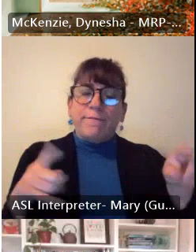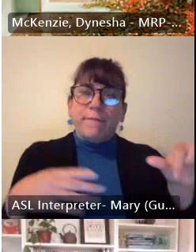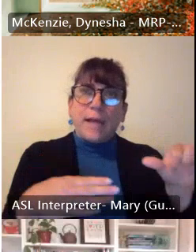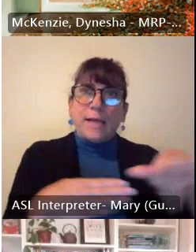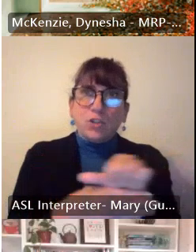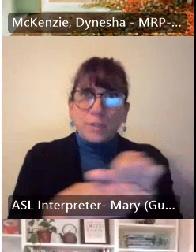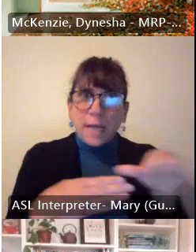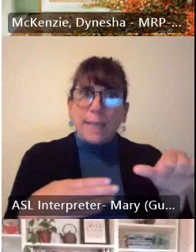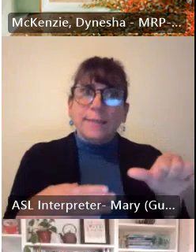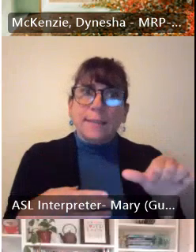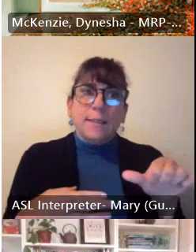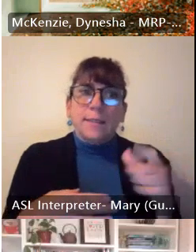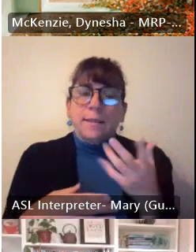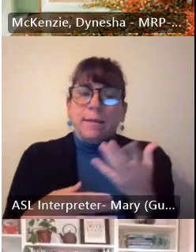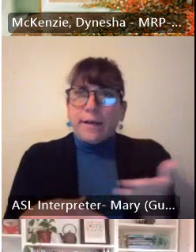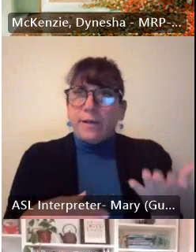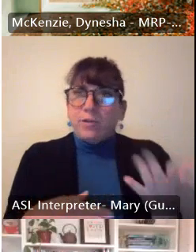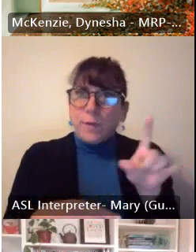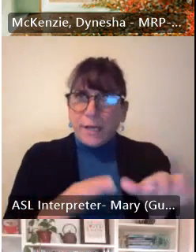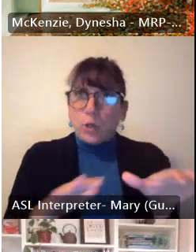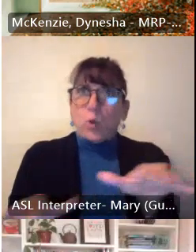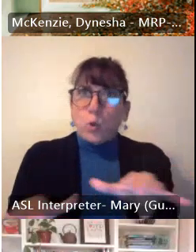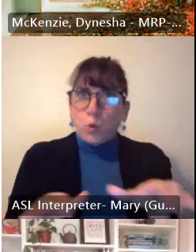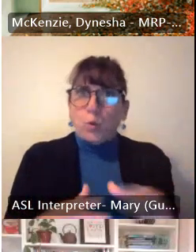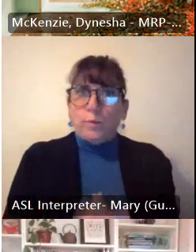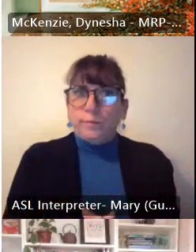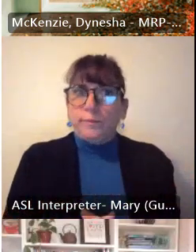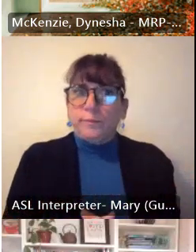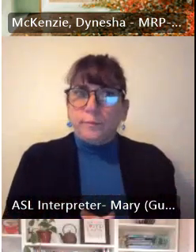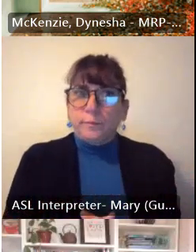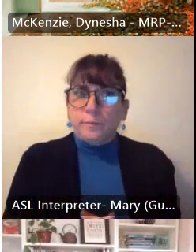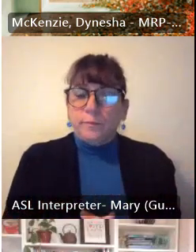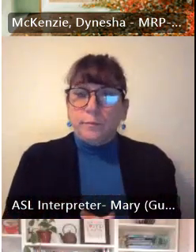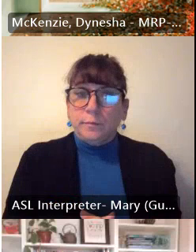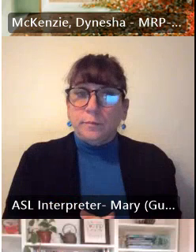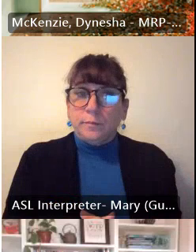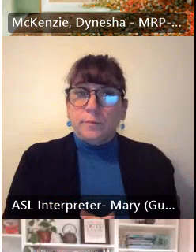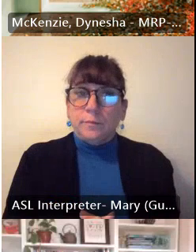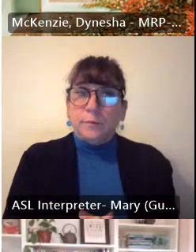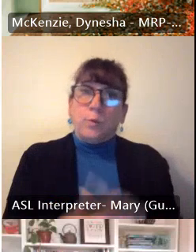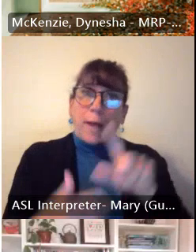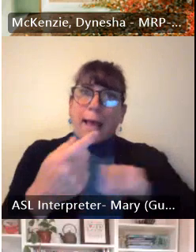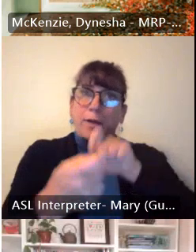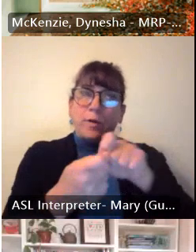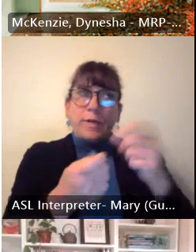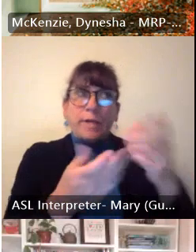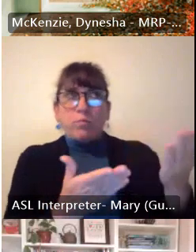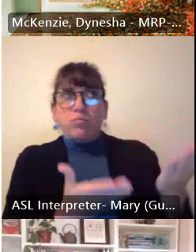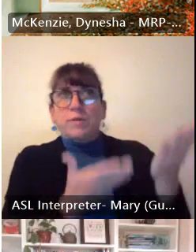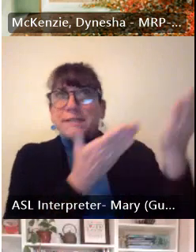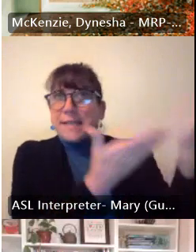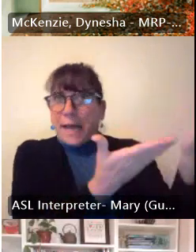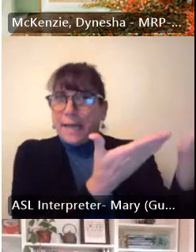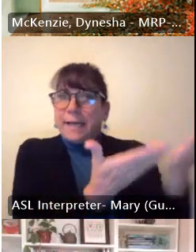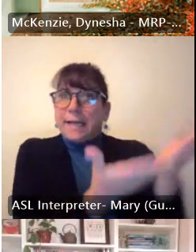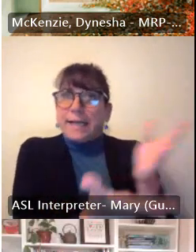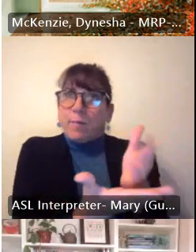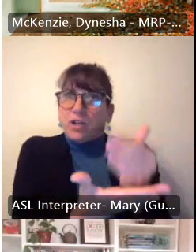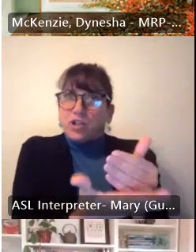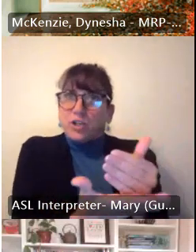so things that you have to do to accurately present the budget proposals in the